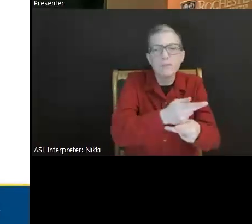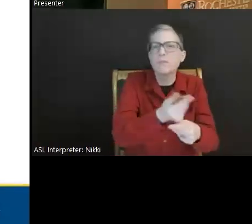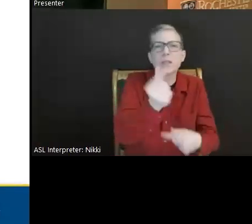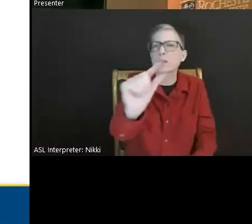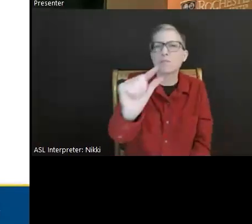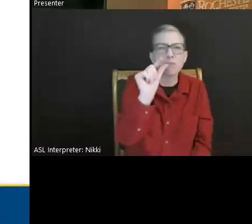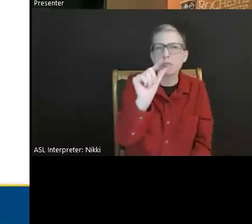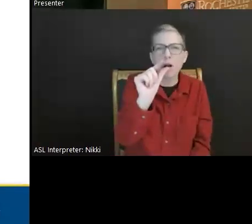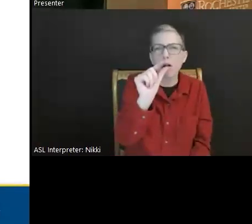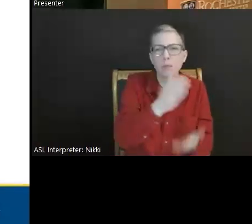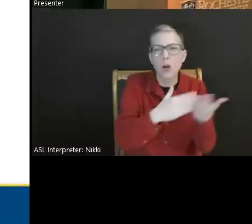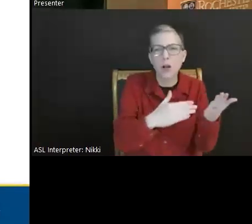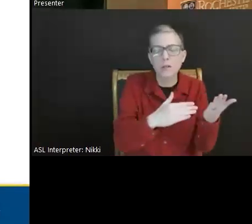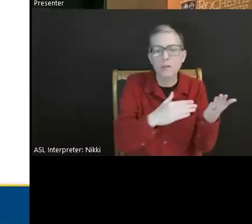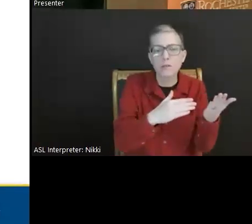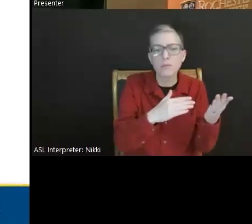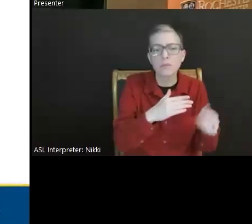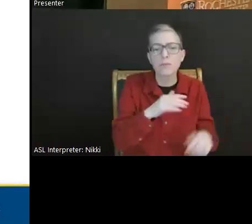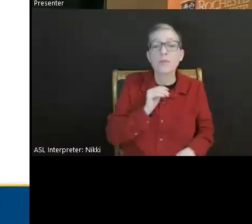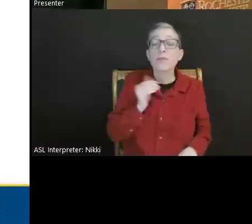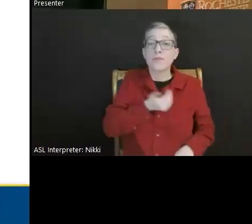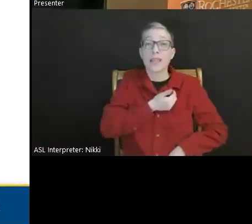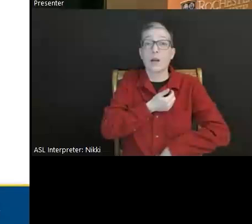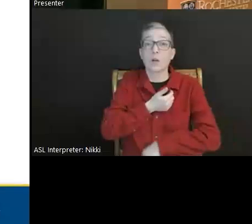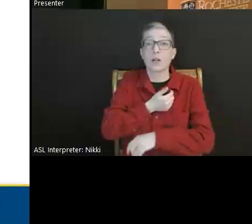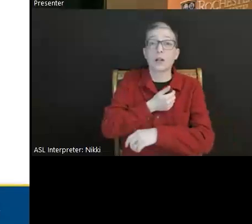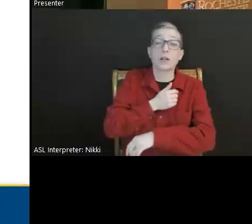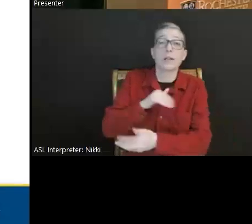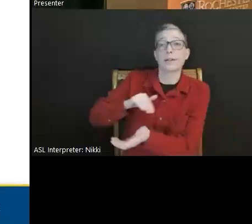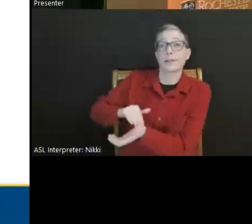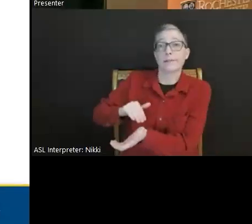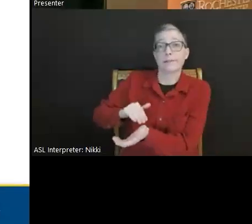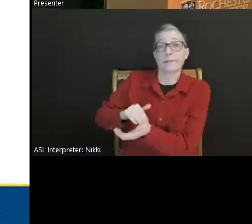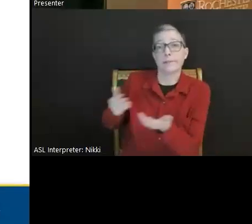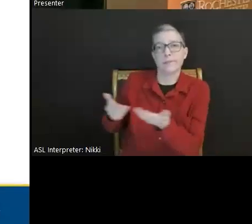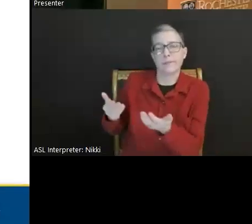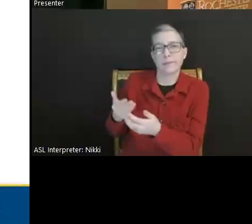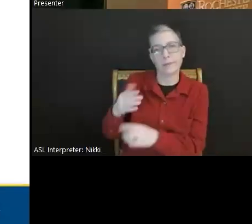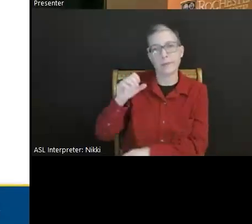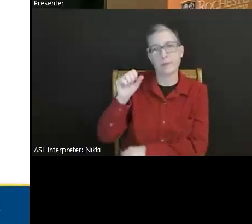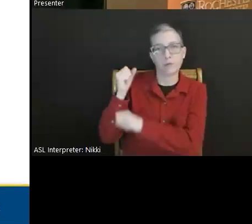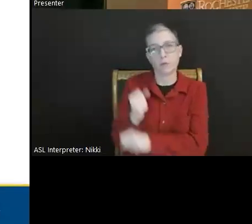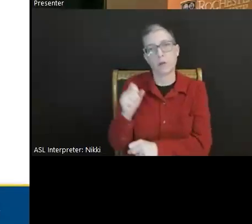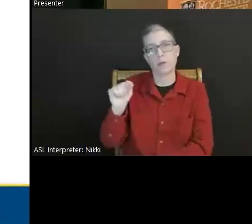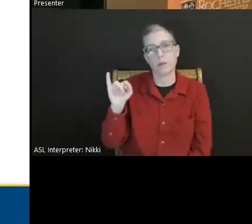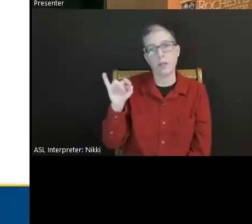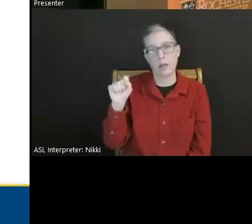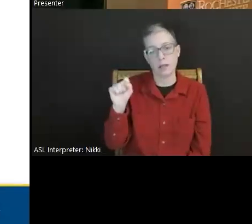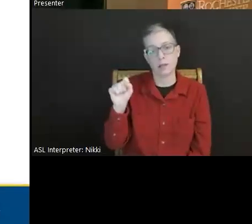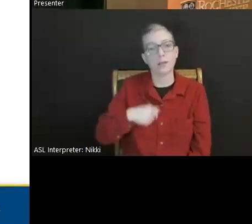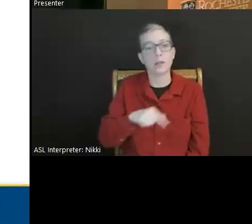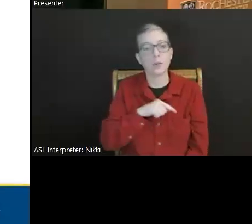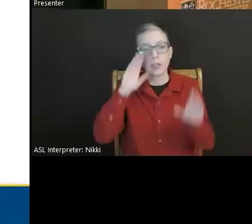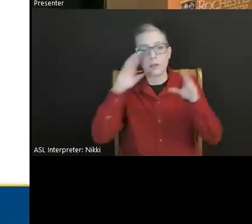I and all of our clinicians at Strong Ties work to take a recovery-oriented approach, focusing on patient goals